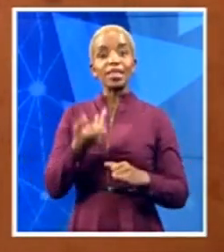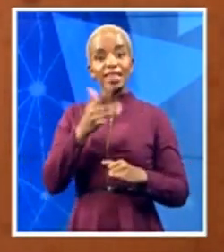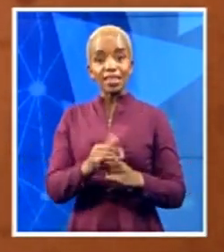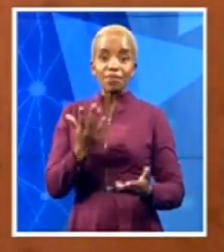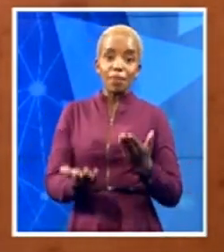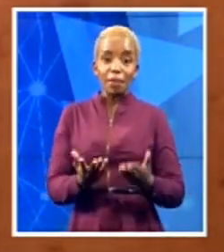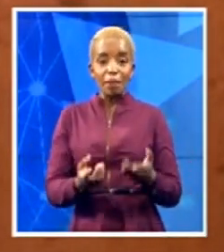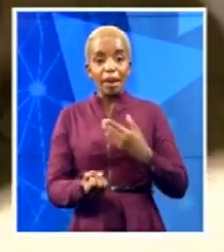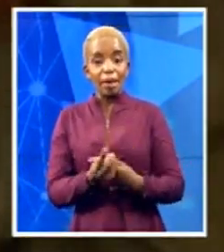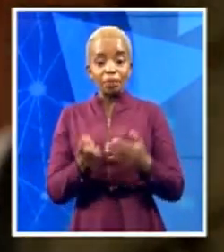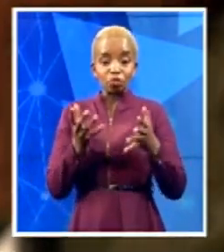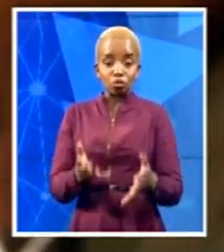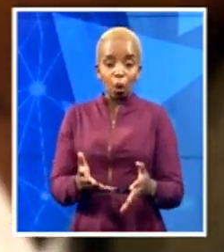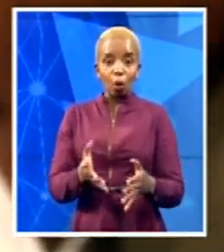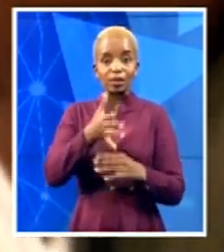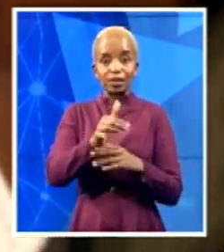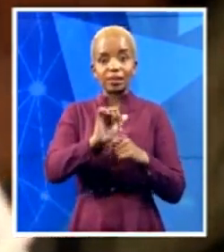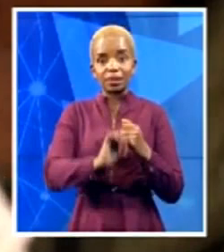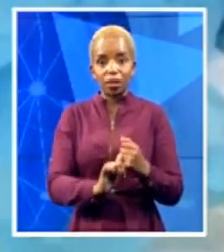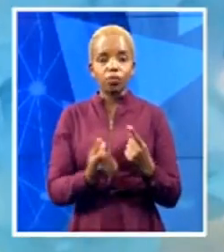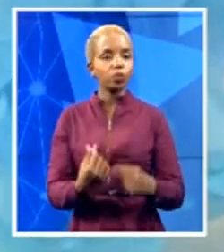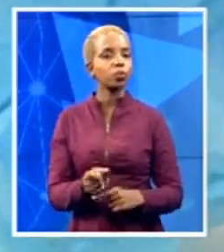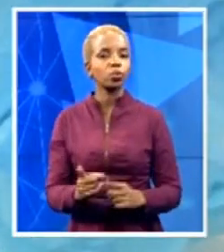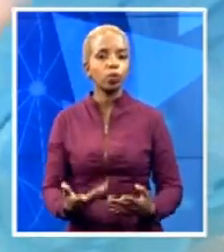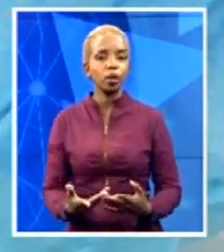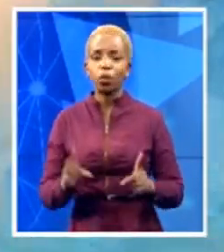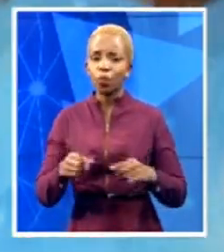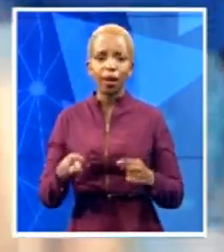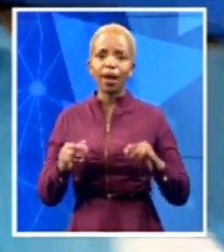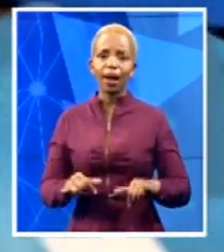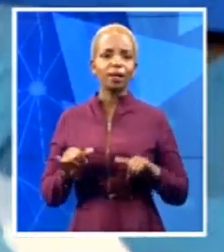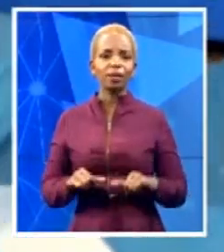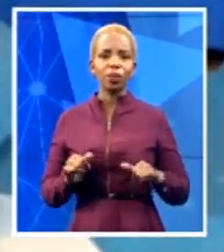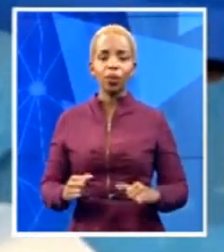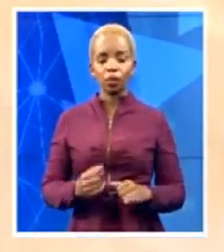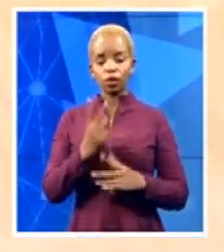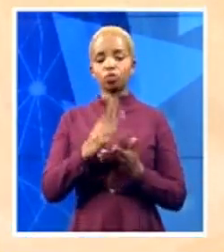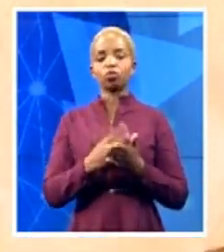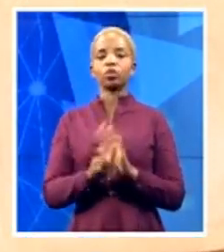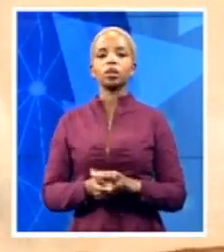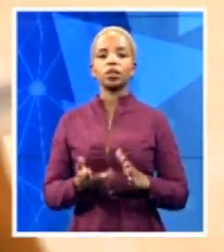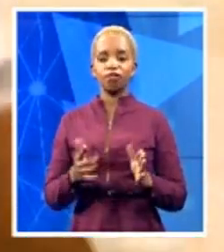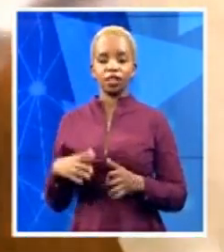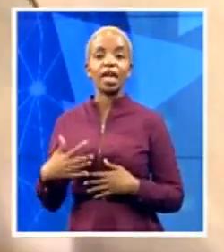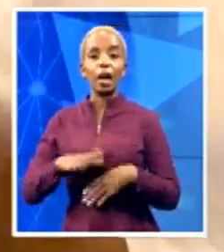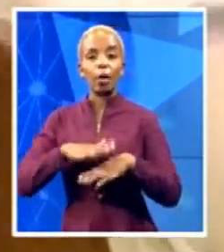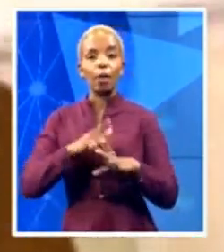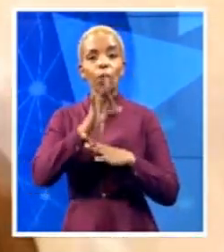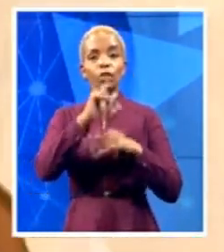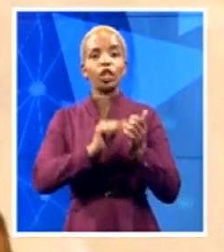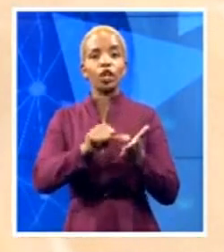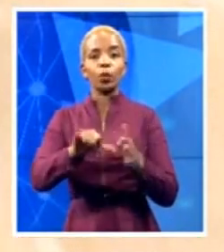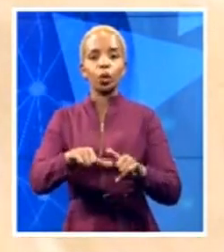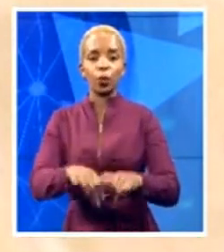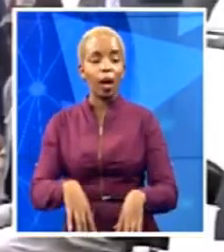waiting. We're going to do 3 weeks and wait. We're going to do another 2 weeks and wait. In the meantime, whilst you're busy waiting, your patient is lying on the deathbed and